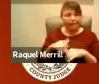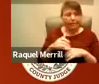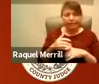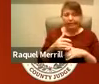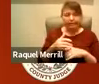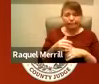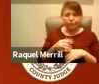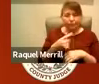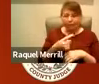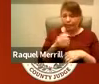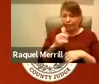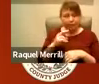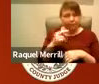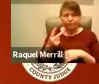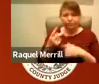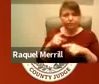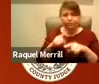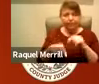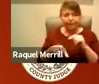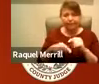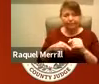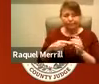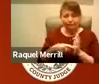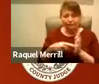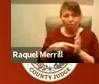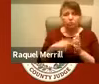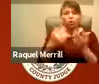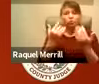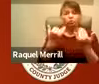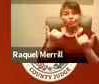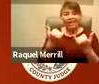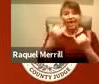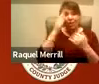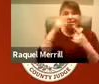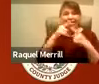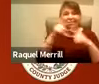much less two. So this will be announced today. It was